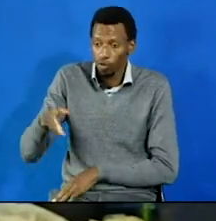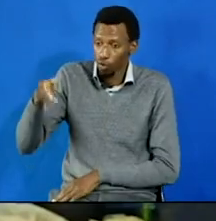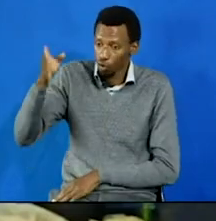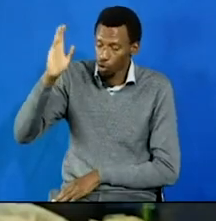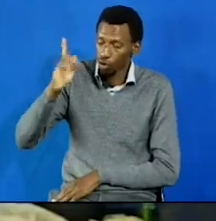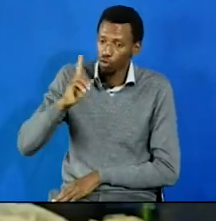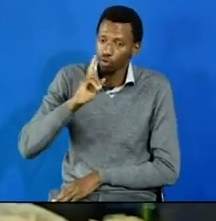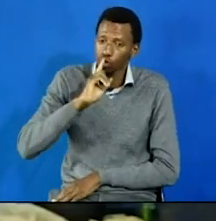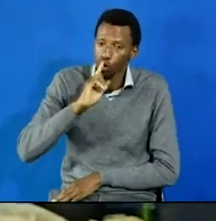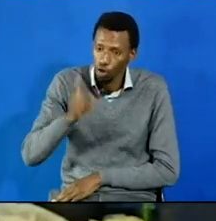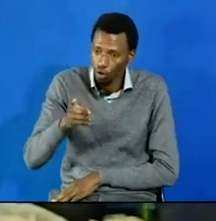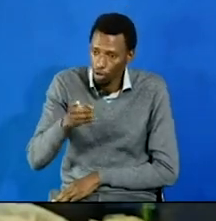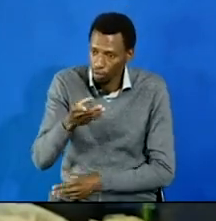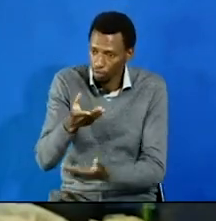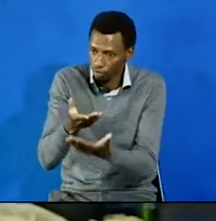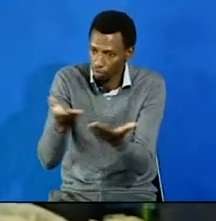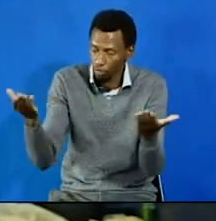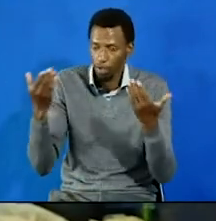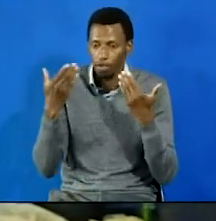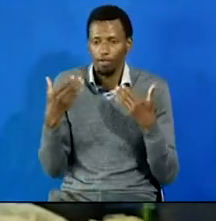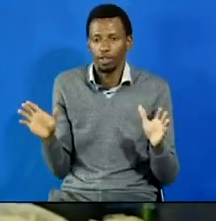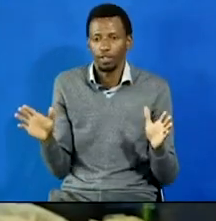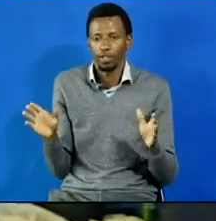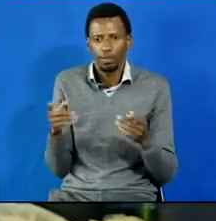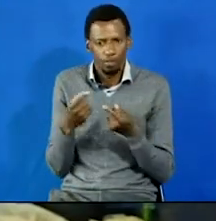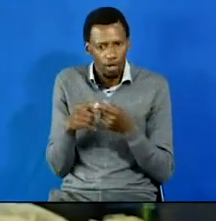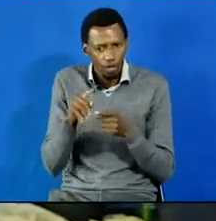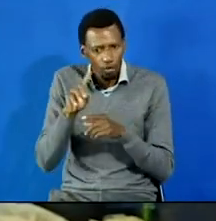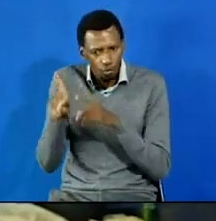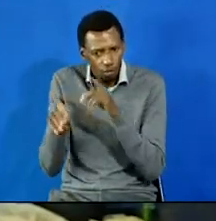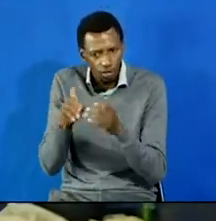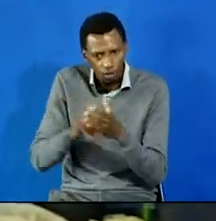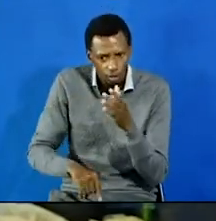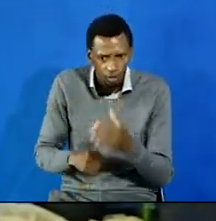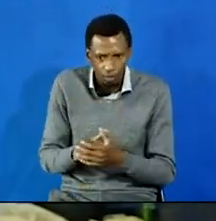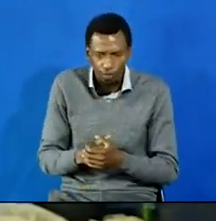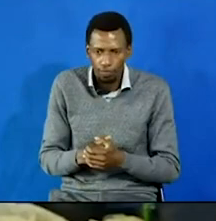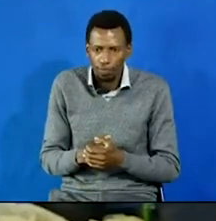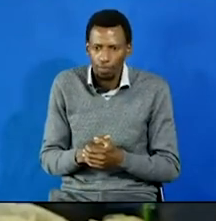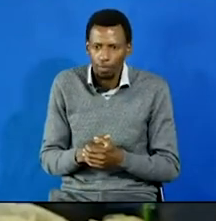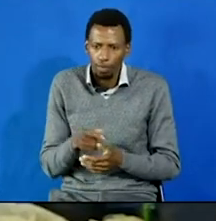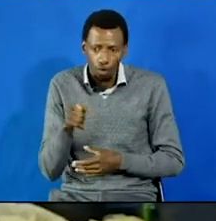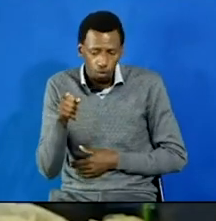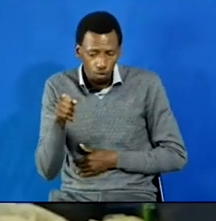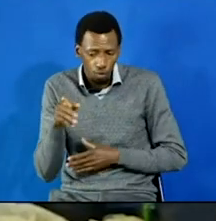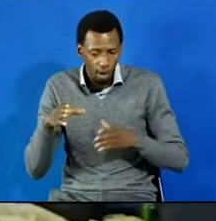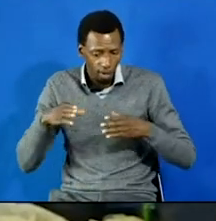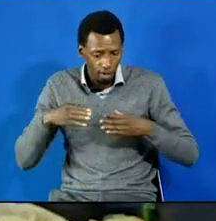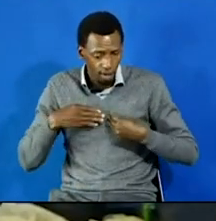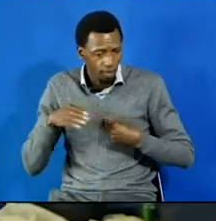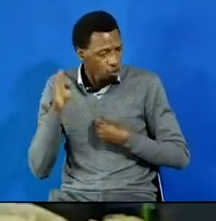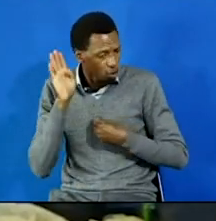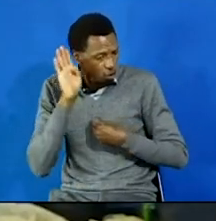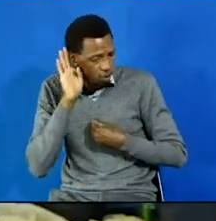you have as an Adventist. The question is, do you heed to that